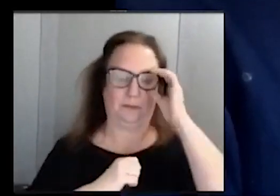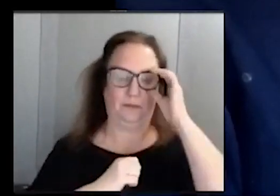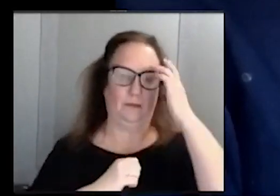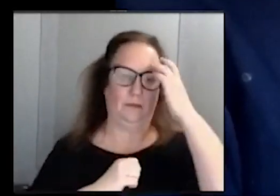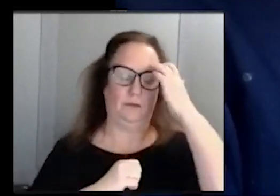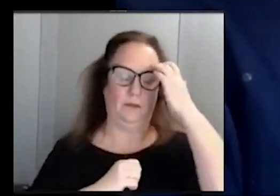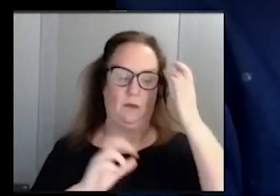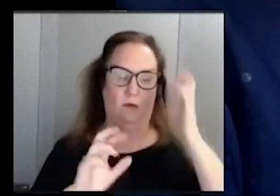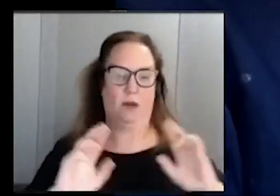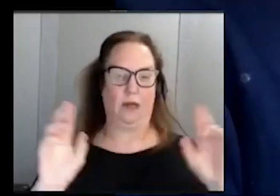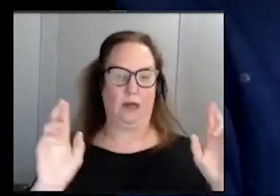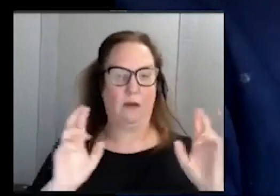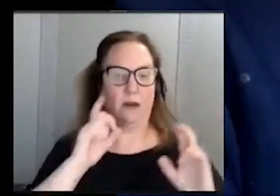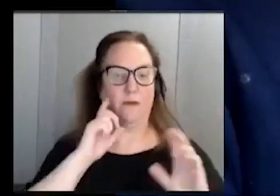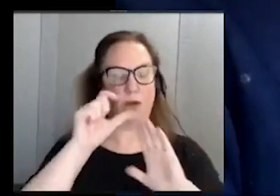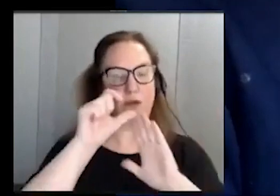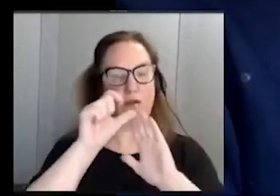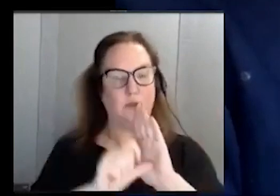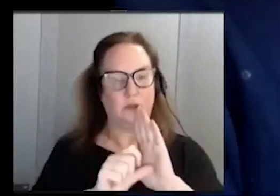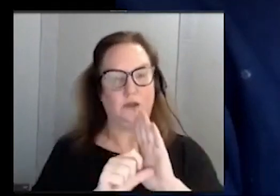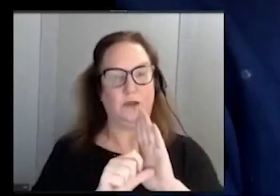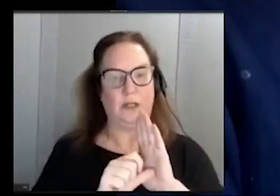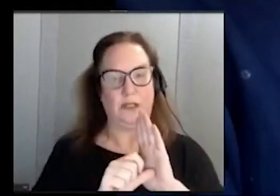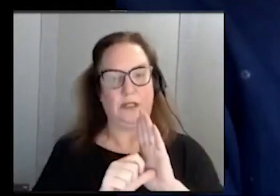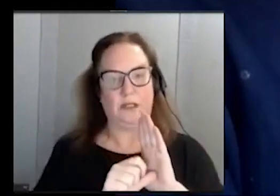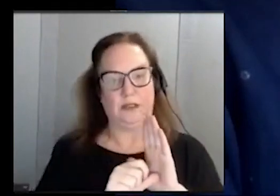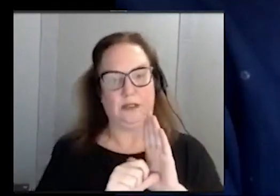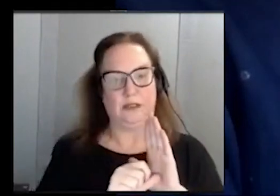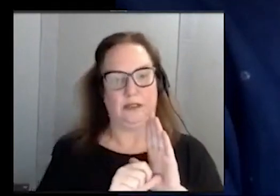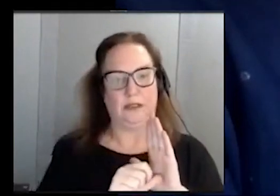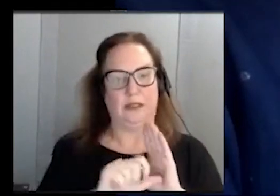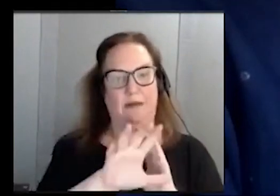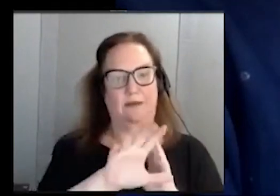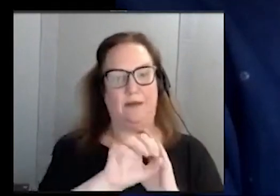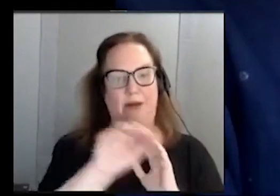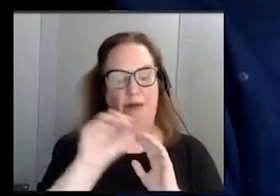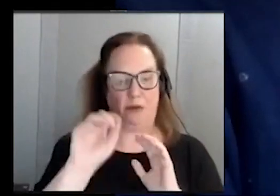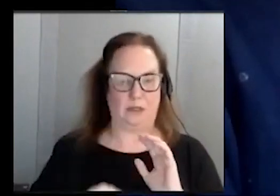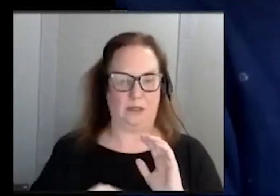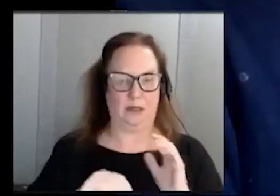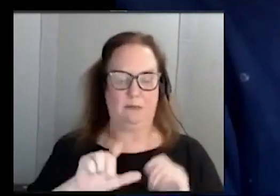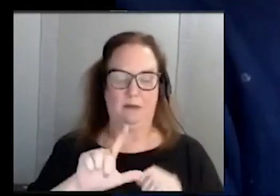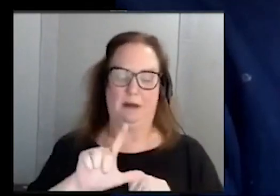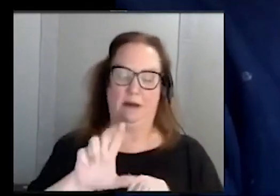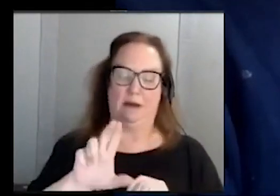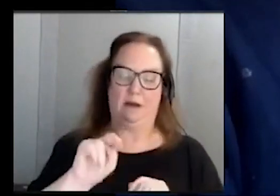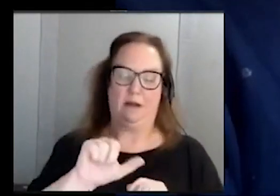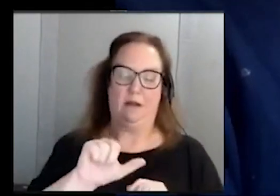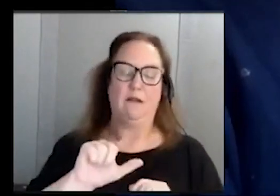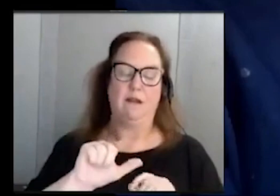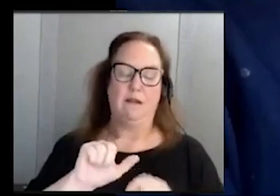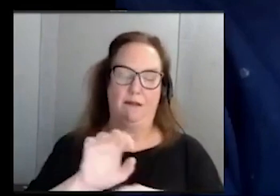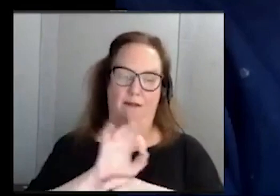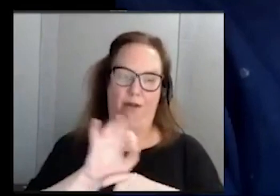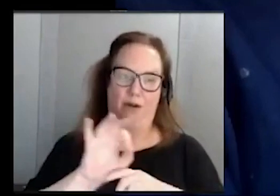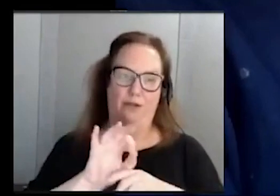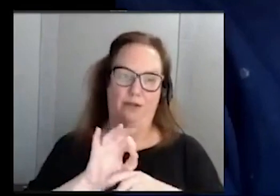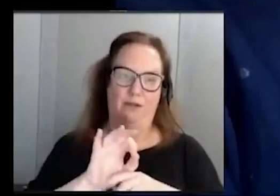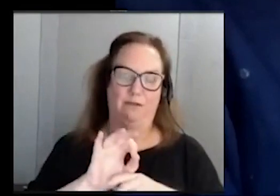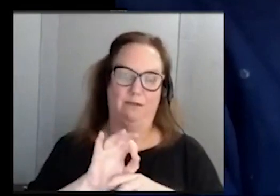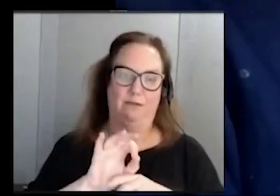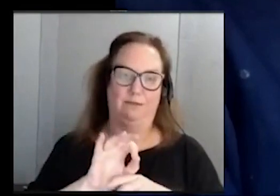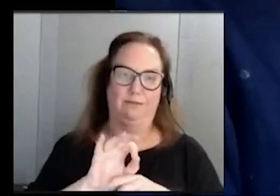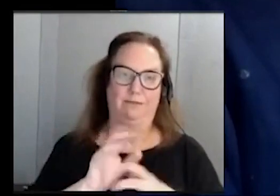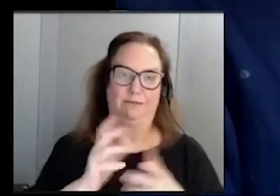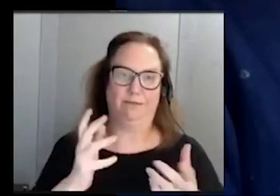ready for some surgeries that I had about 50% of my lung function loss. And when we were able to find a